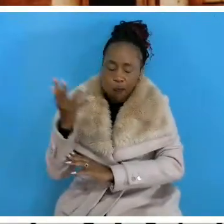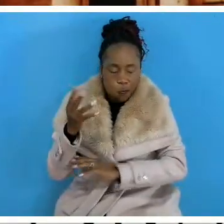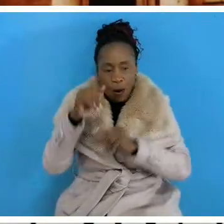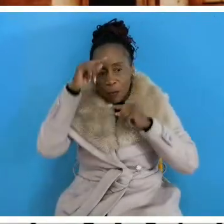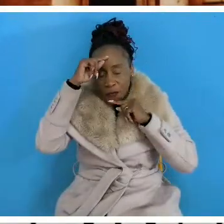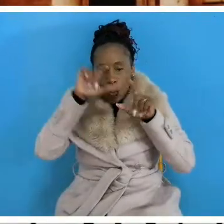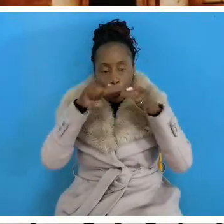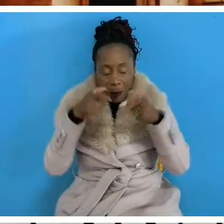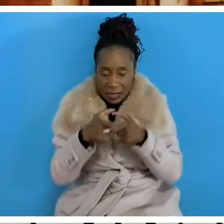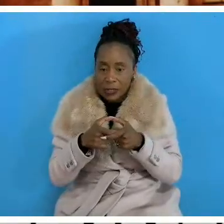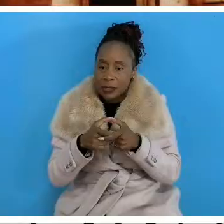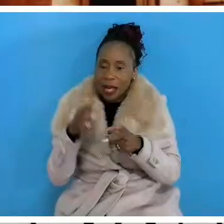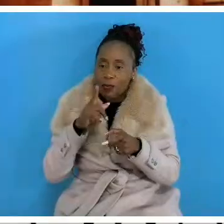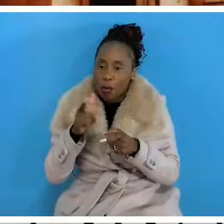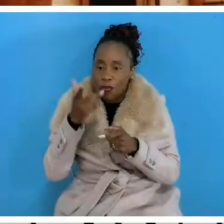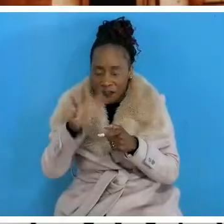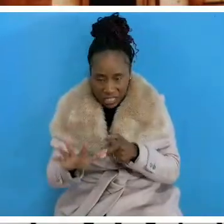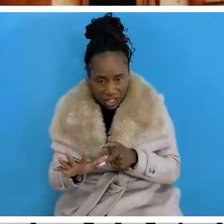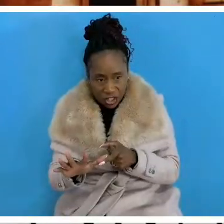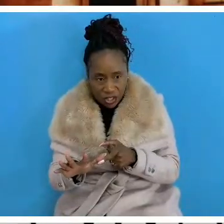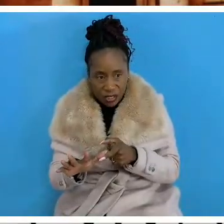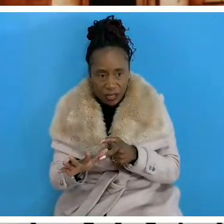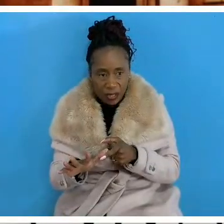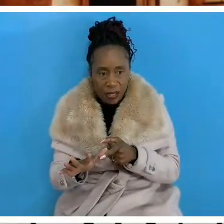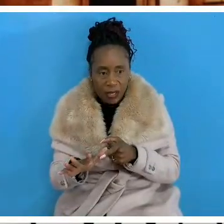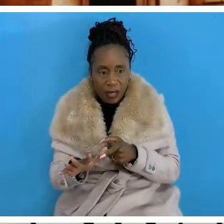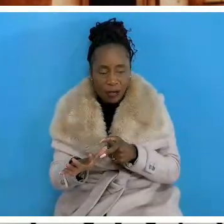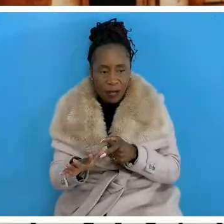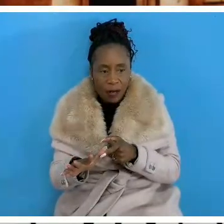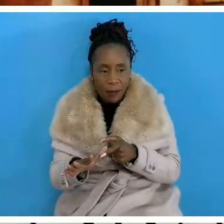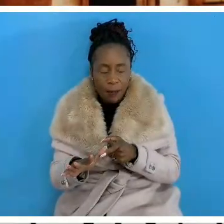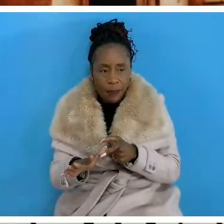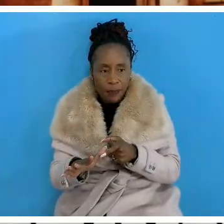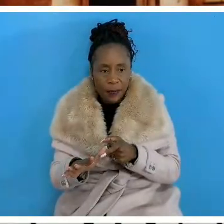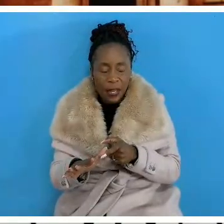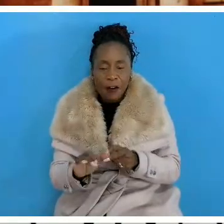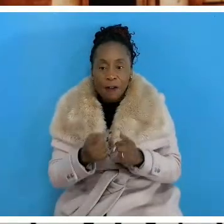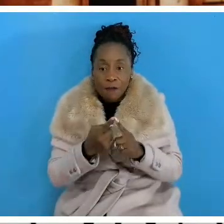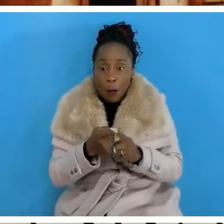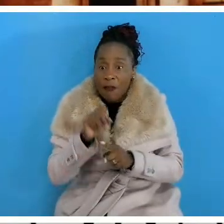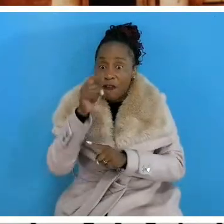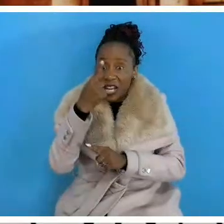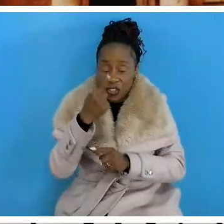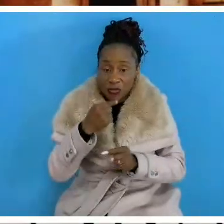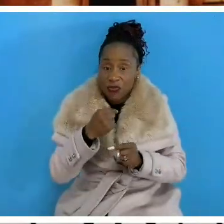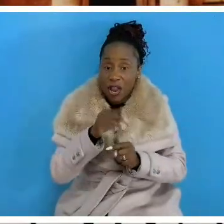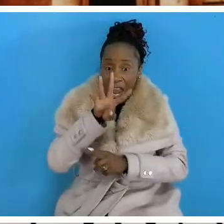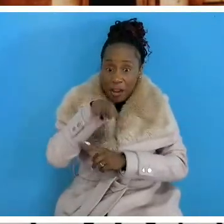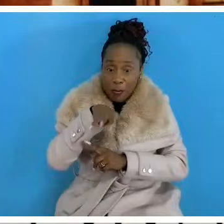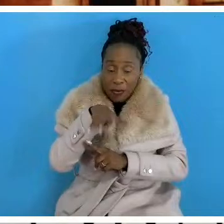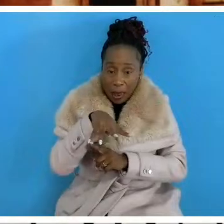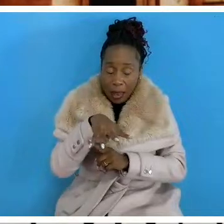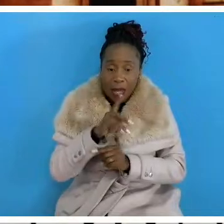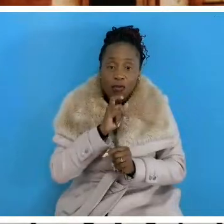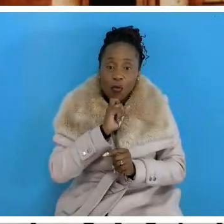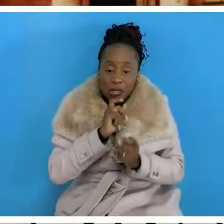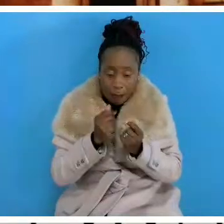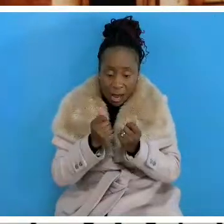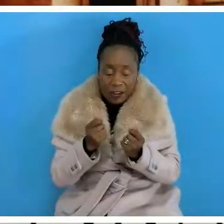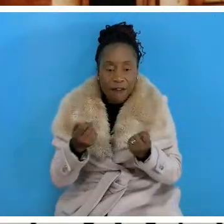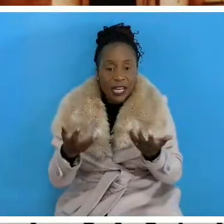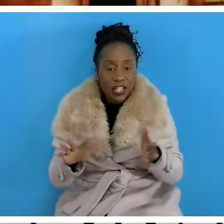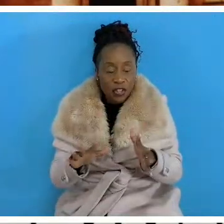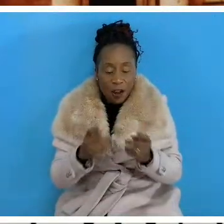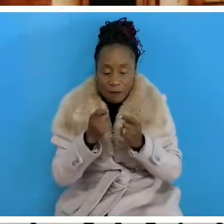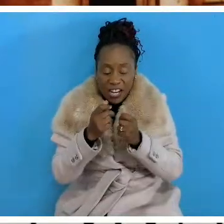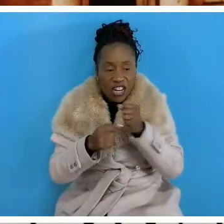noted. They have spent from the 1st of April, the budget. The financial